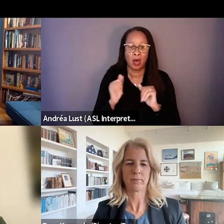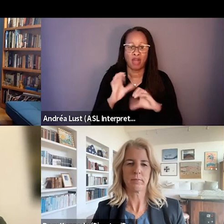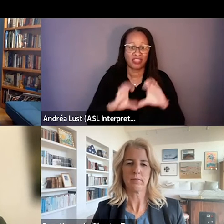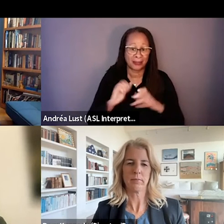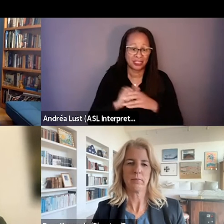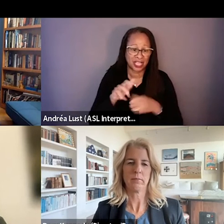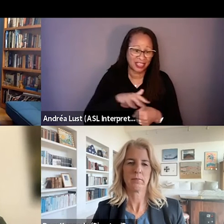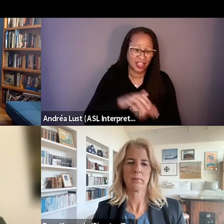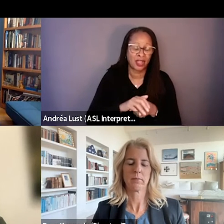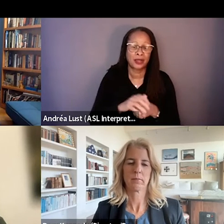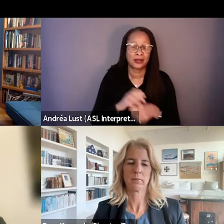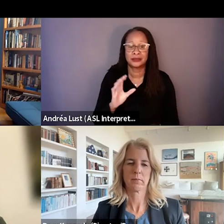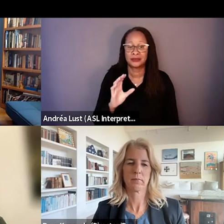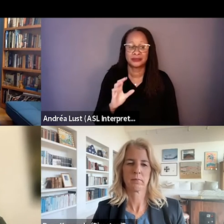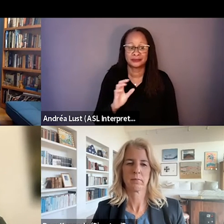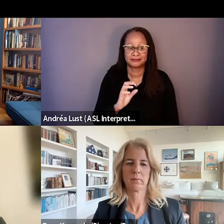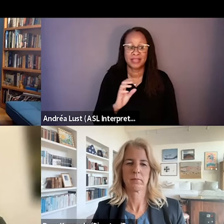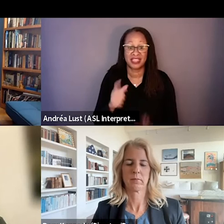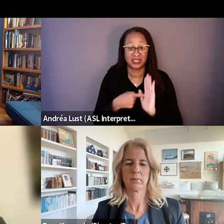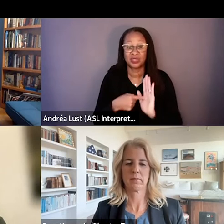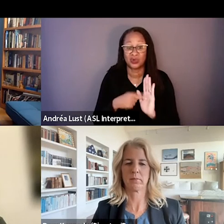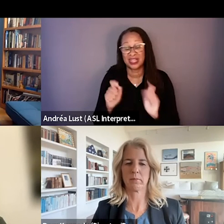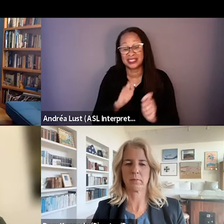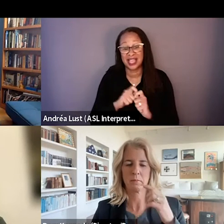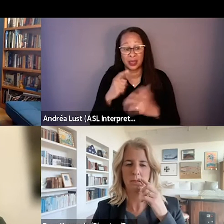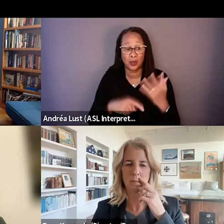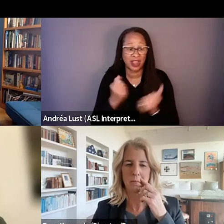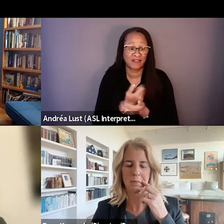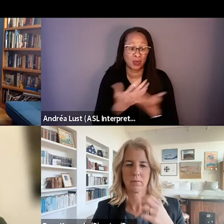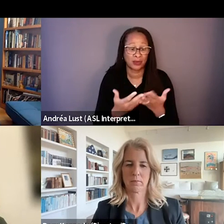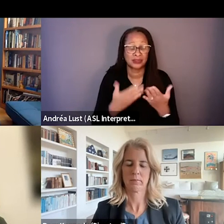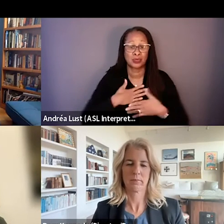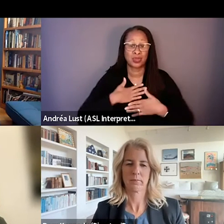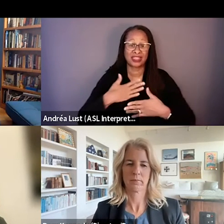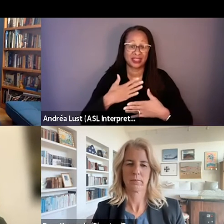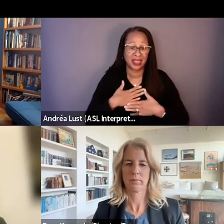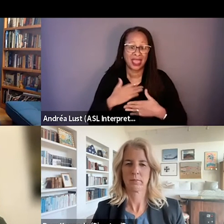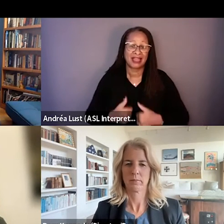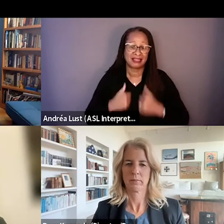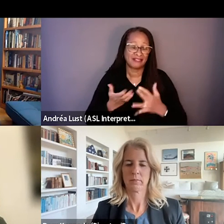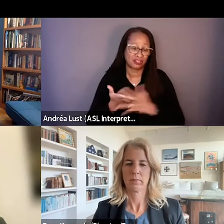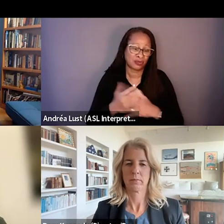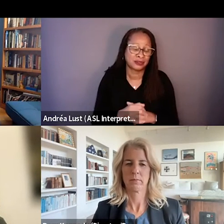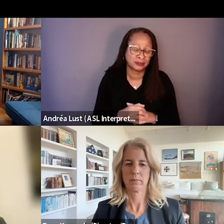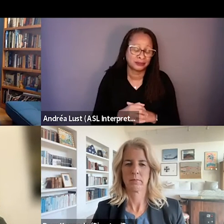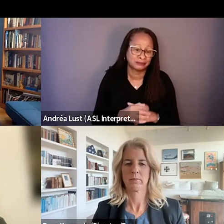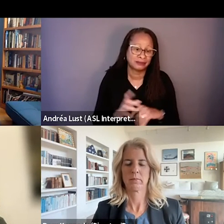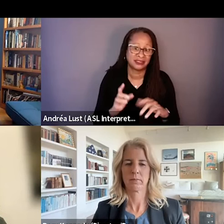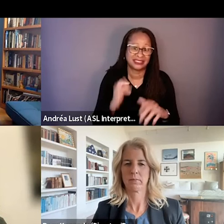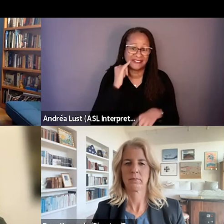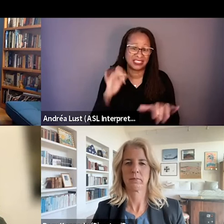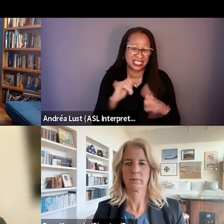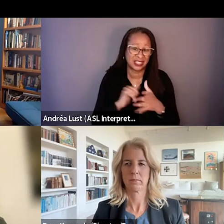air, which was a good indication of what everybody was breathing and living through, that if it did that to a phone, we